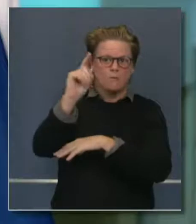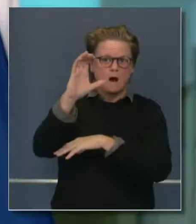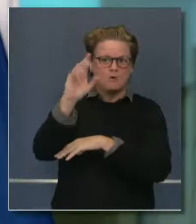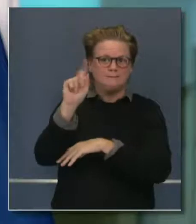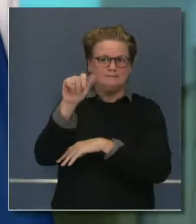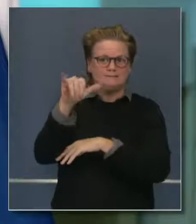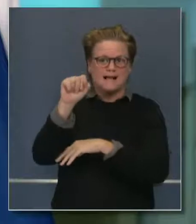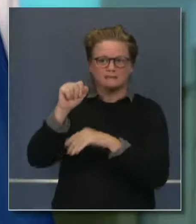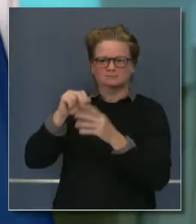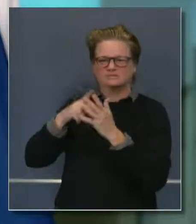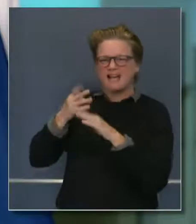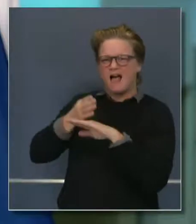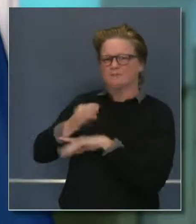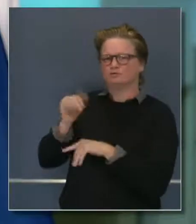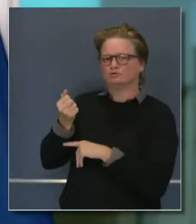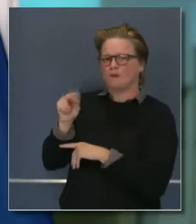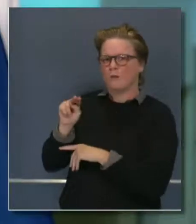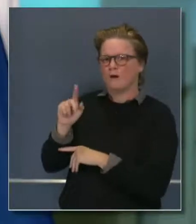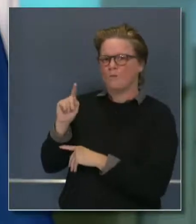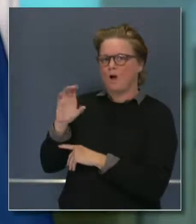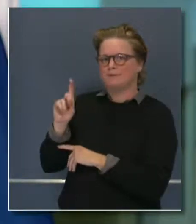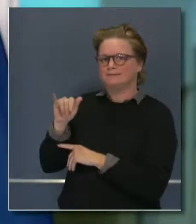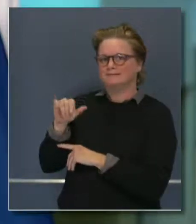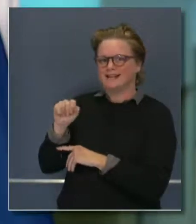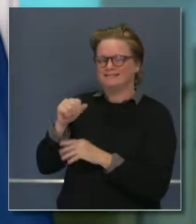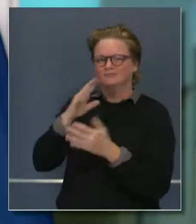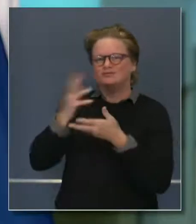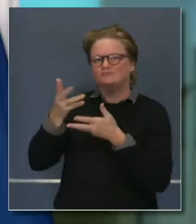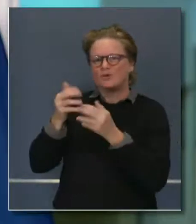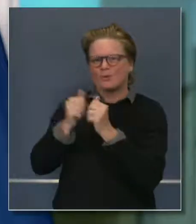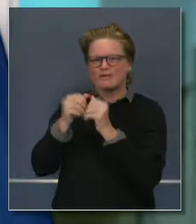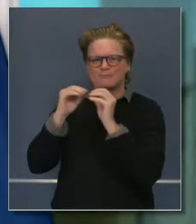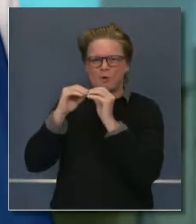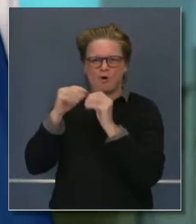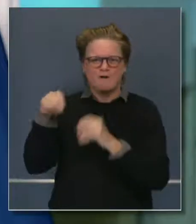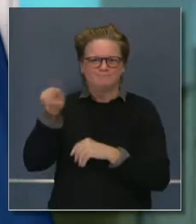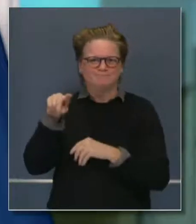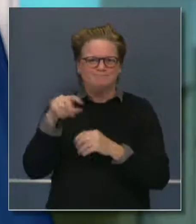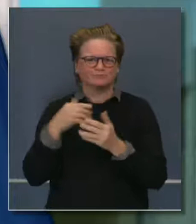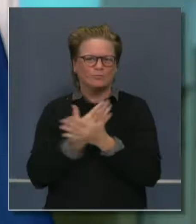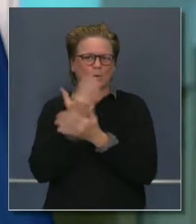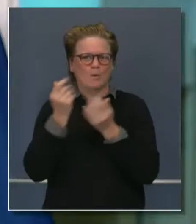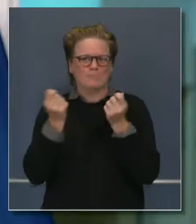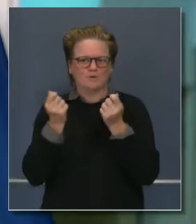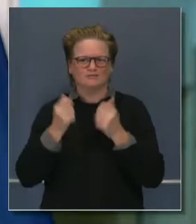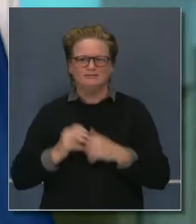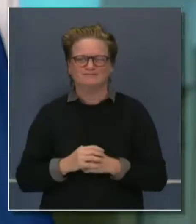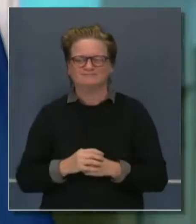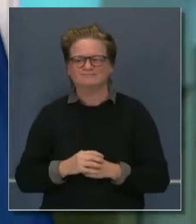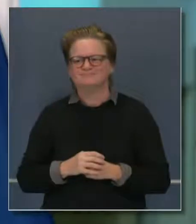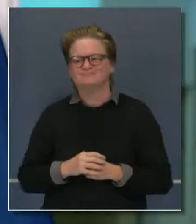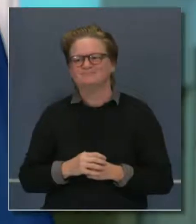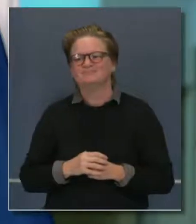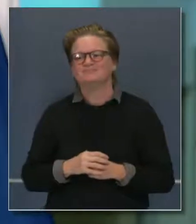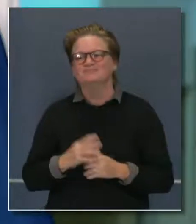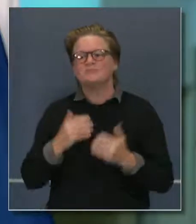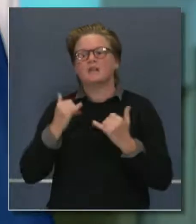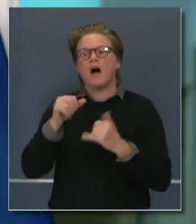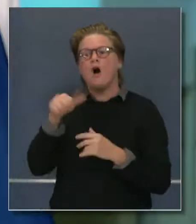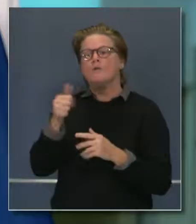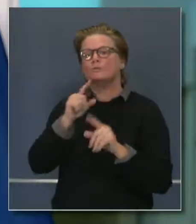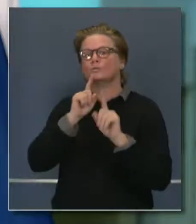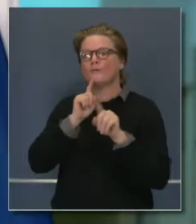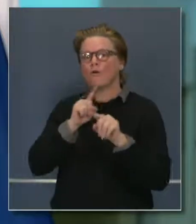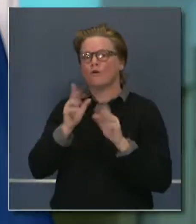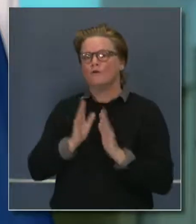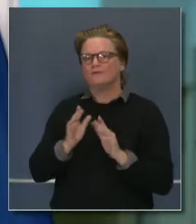Thank you, Governor. I was wondering if you could comment on the number of Californians on President-elect Biden's new task force. It looks